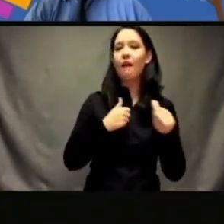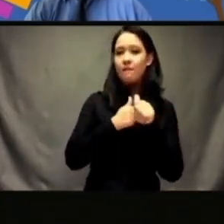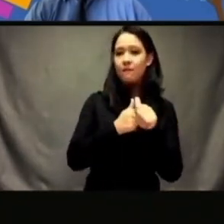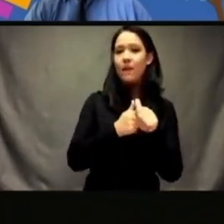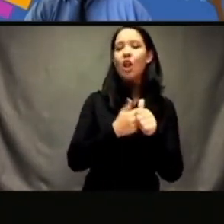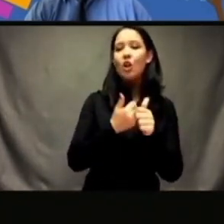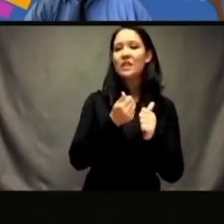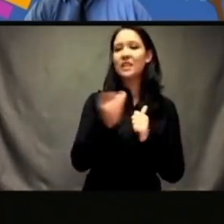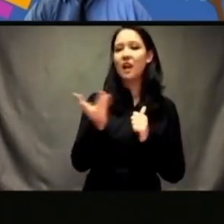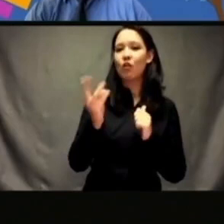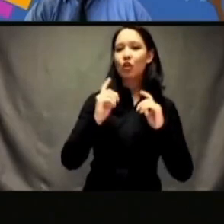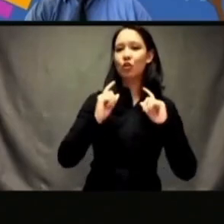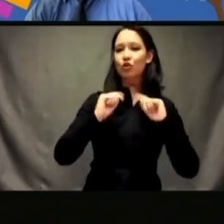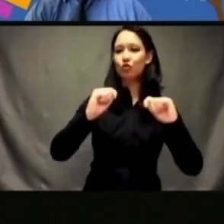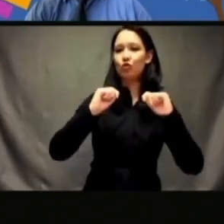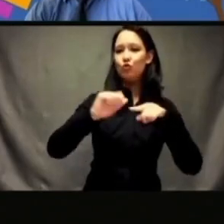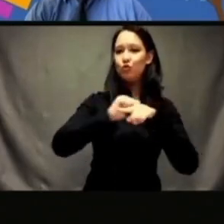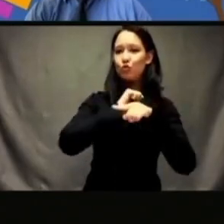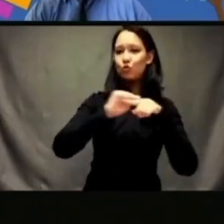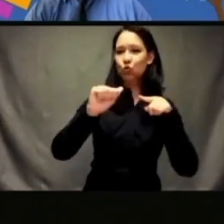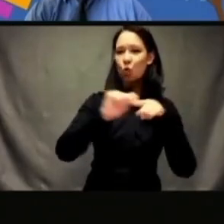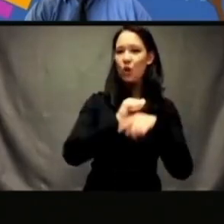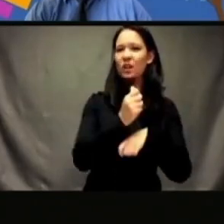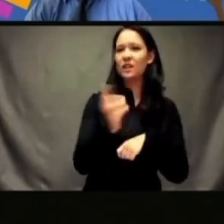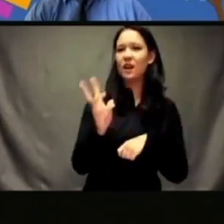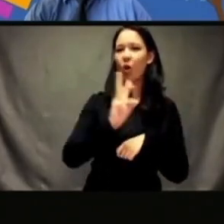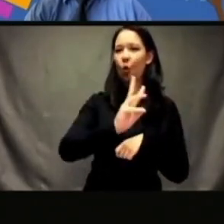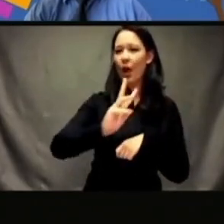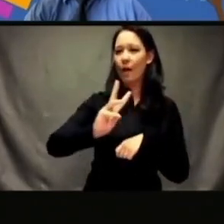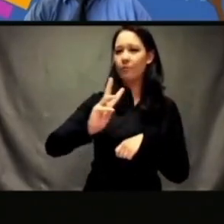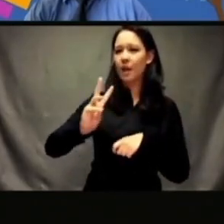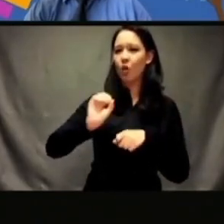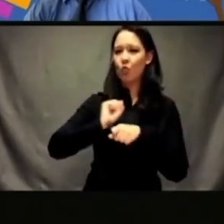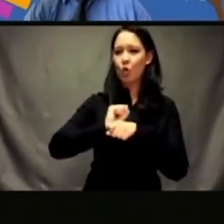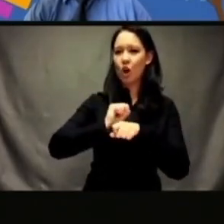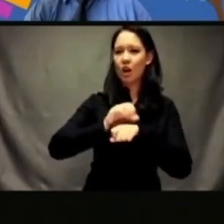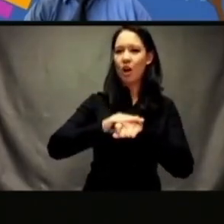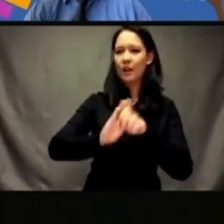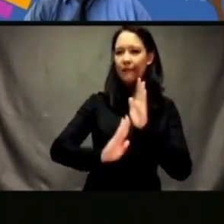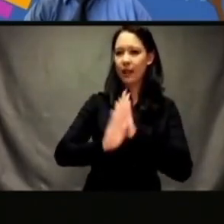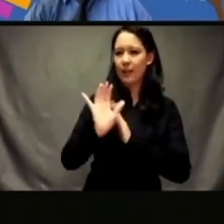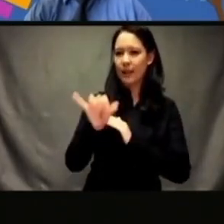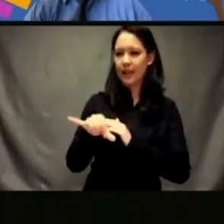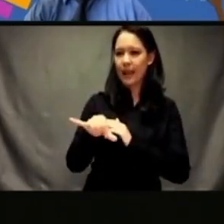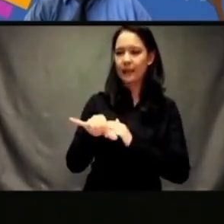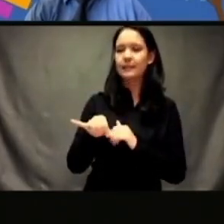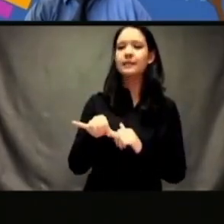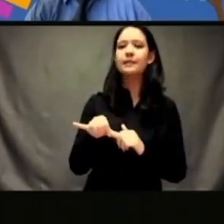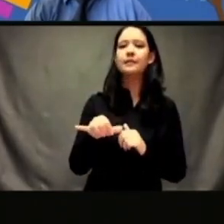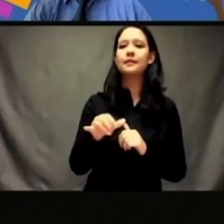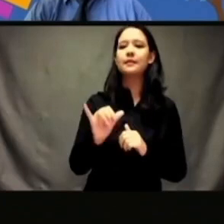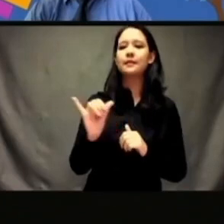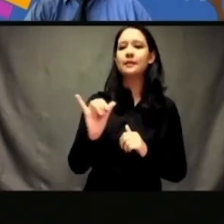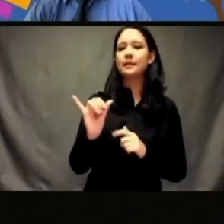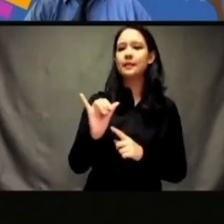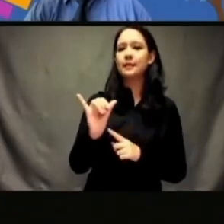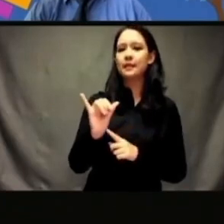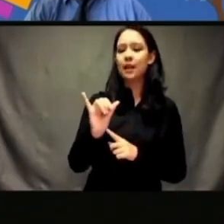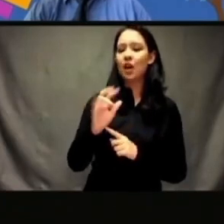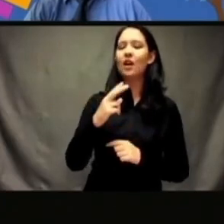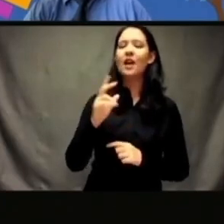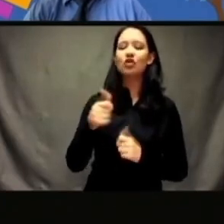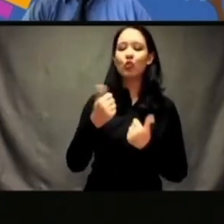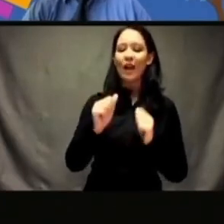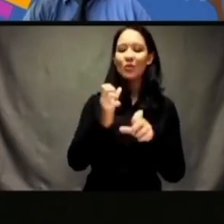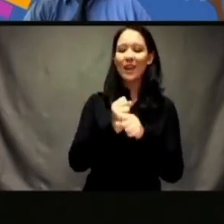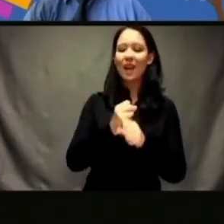for that. There are a couple of web pages working on it, and it worked like voice recognition and stuff